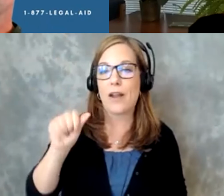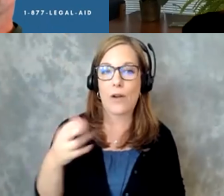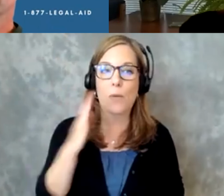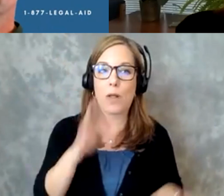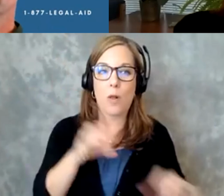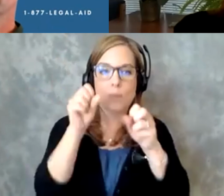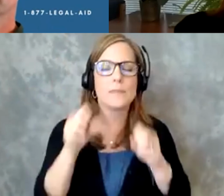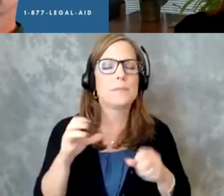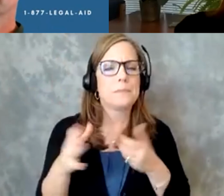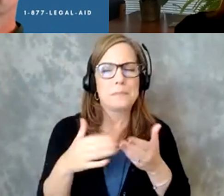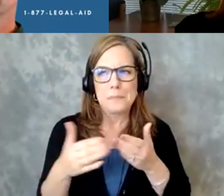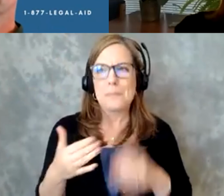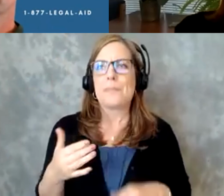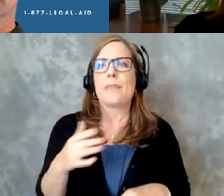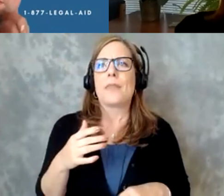of the